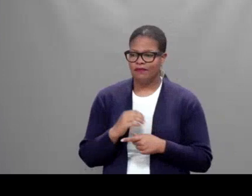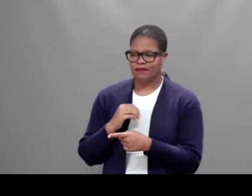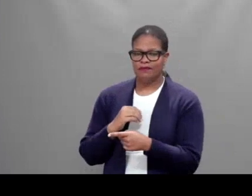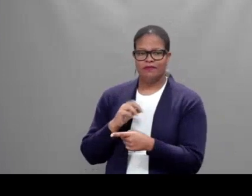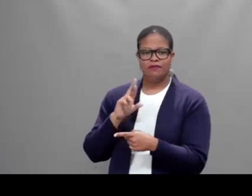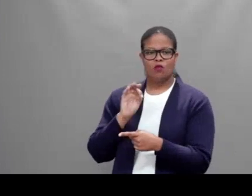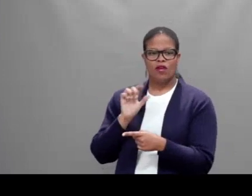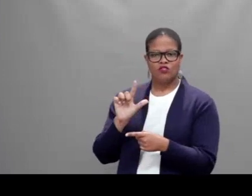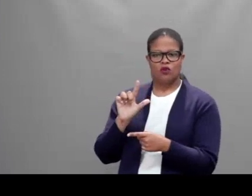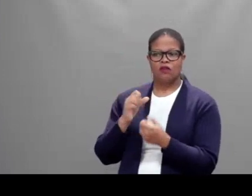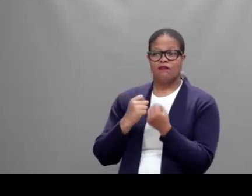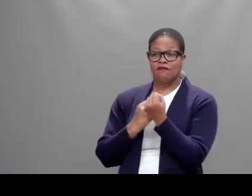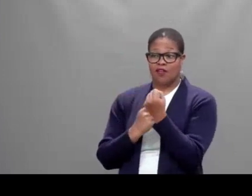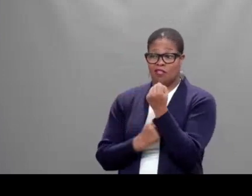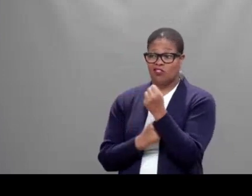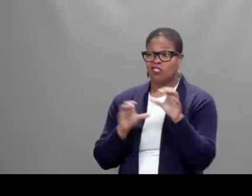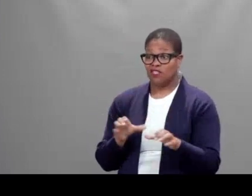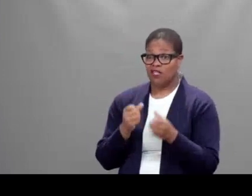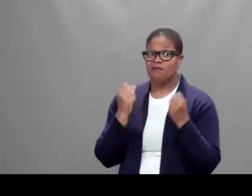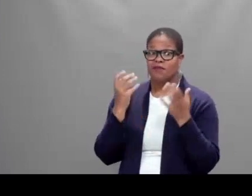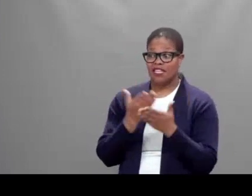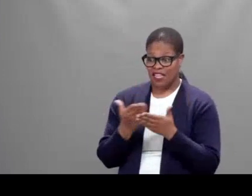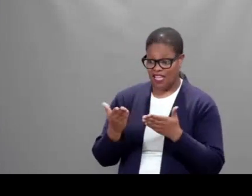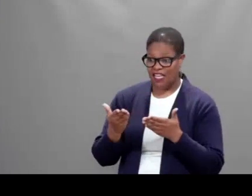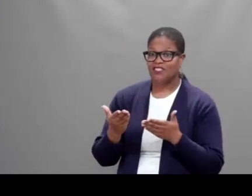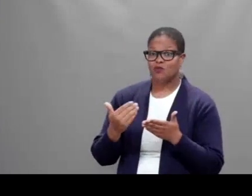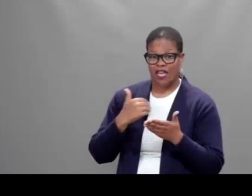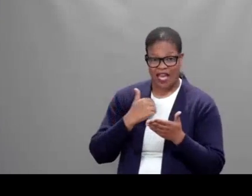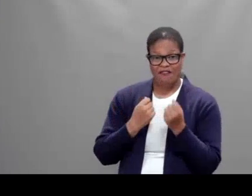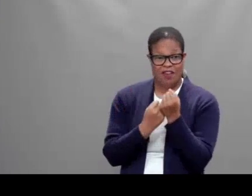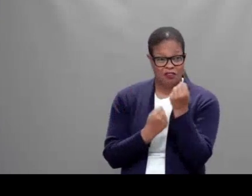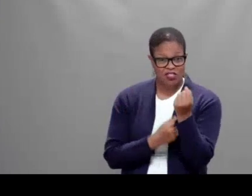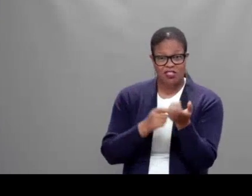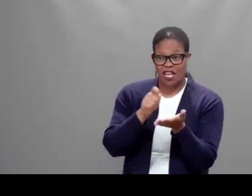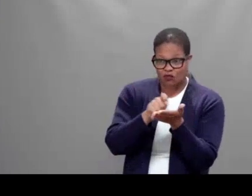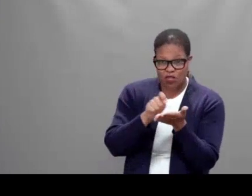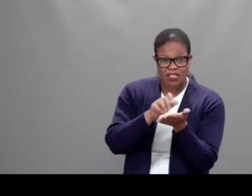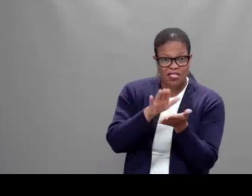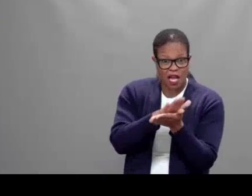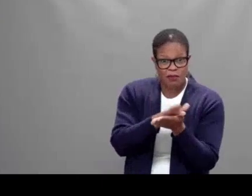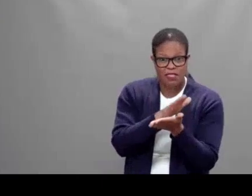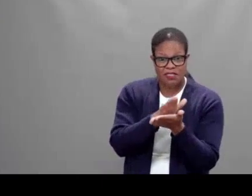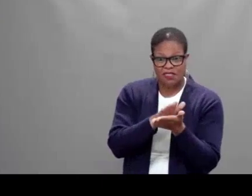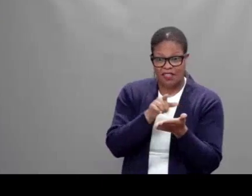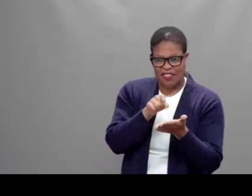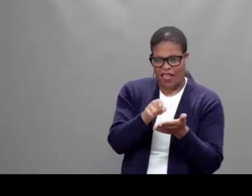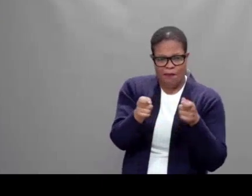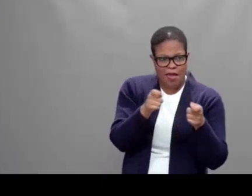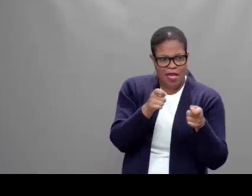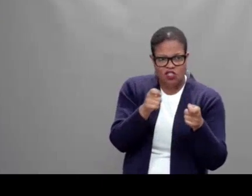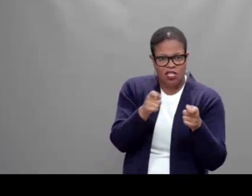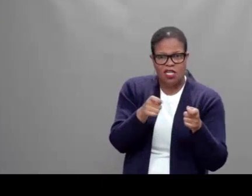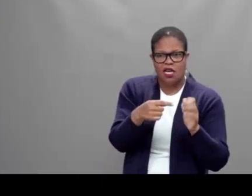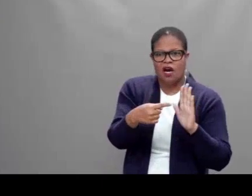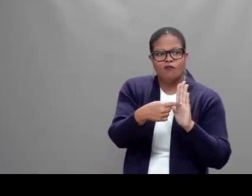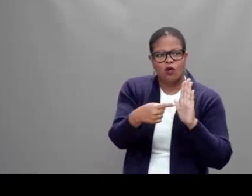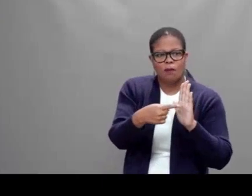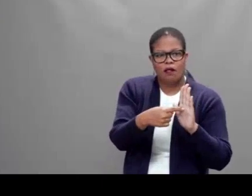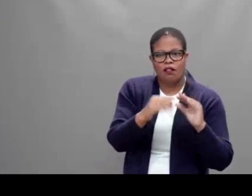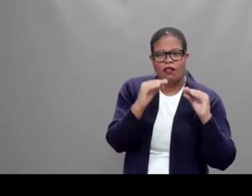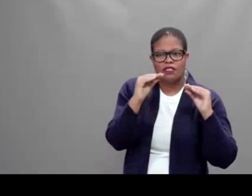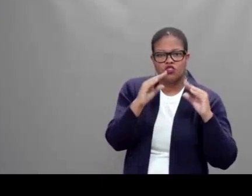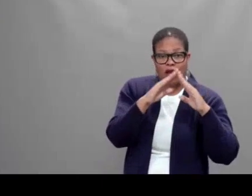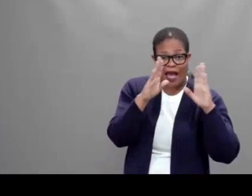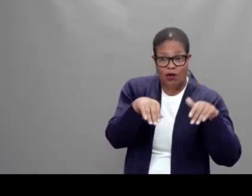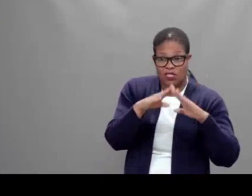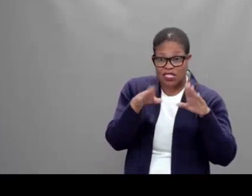Foundations have done a lot of things. We've got foundations I've written documents for that are managing affordable teacher housing